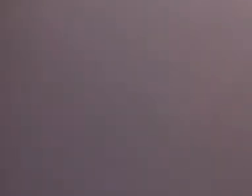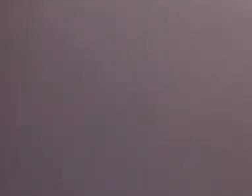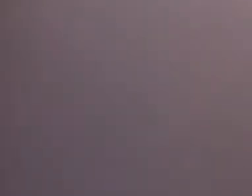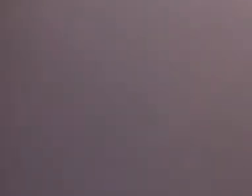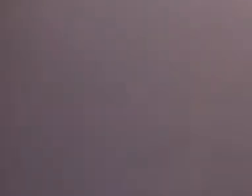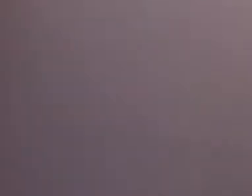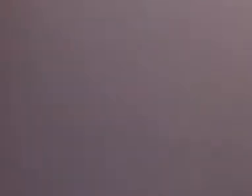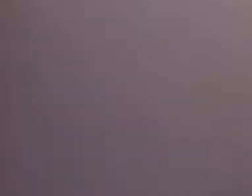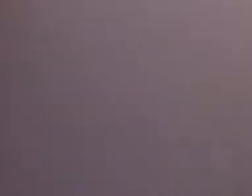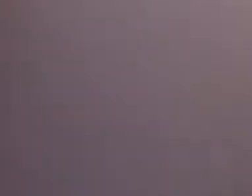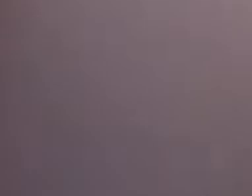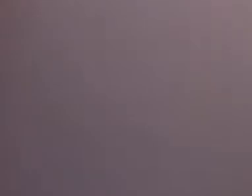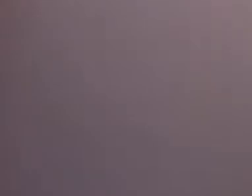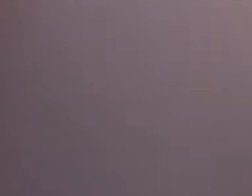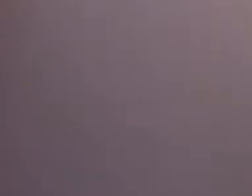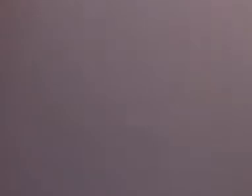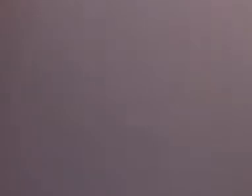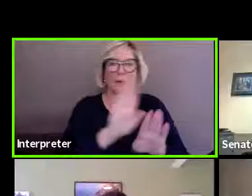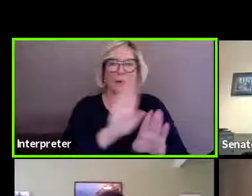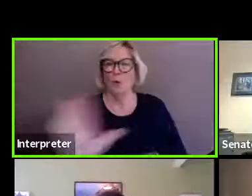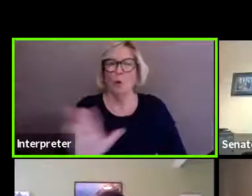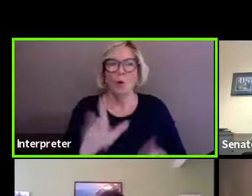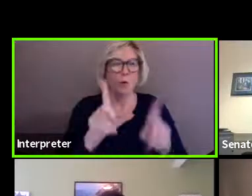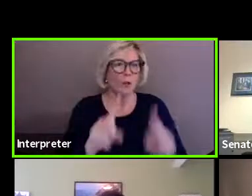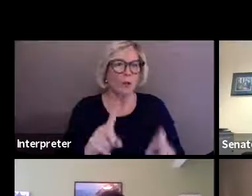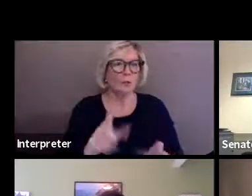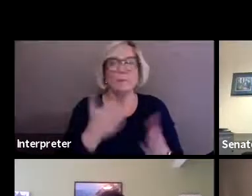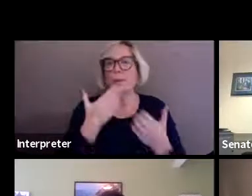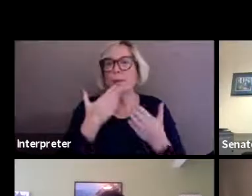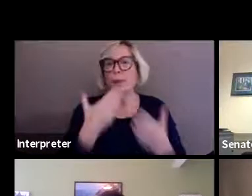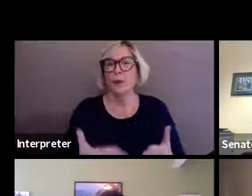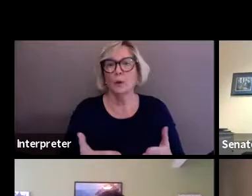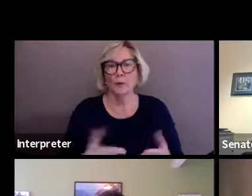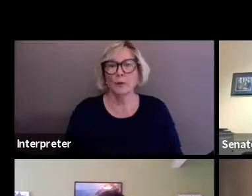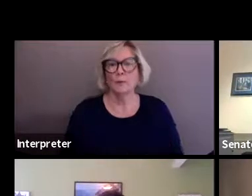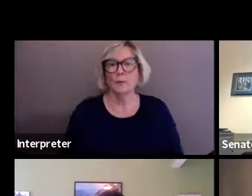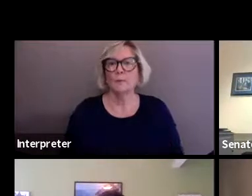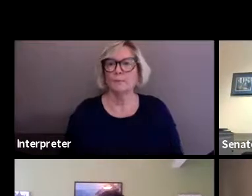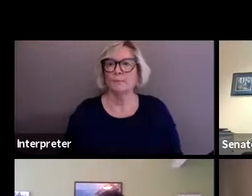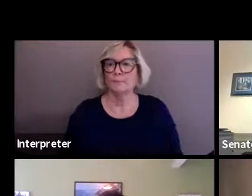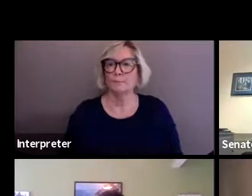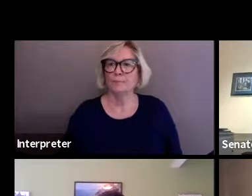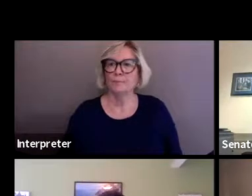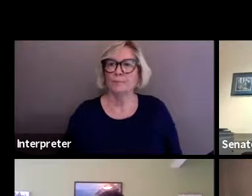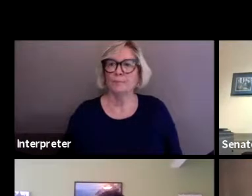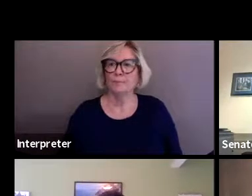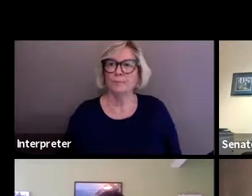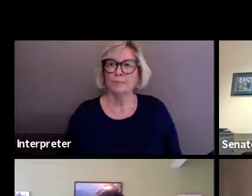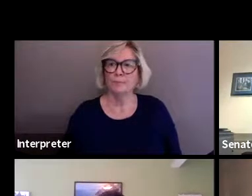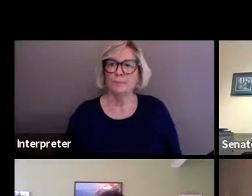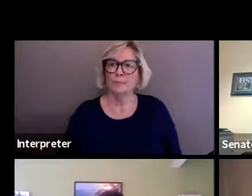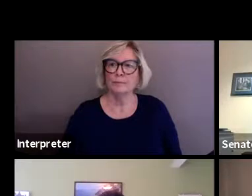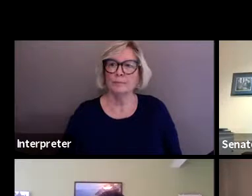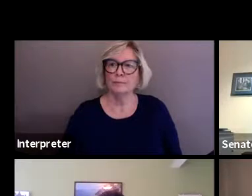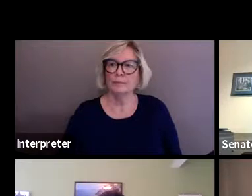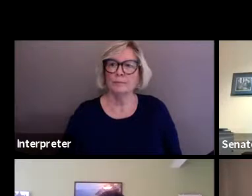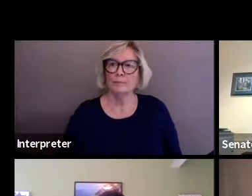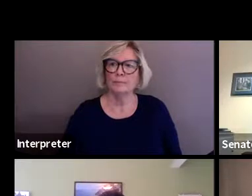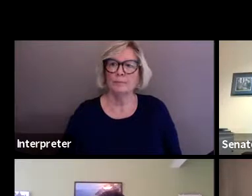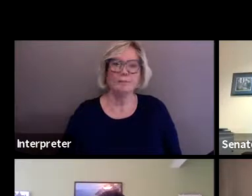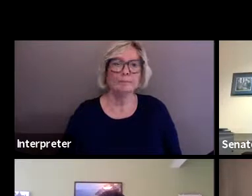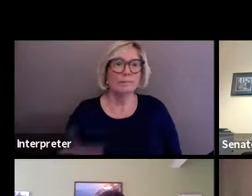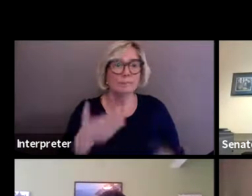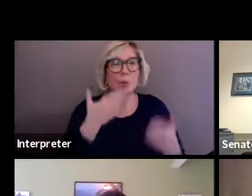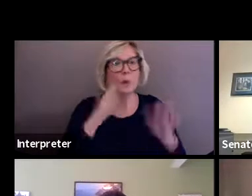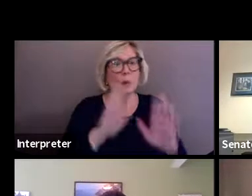take any questions. Thank you. Wonderful. Thank you very much. Are there any questions for the